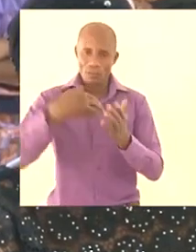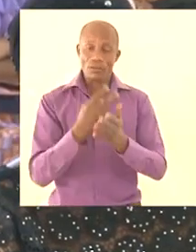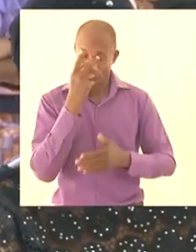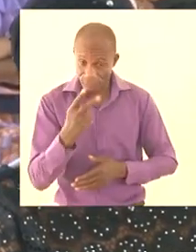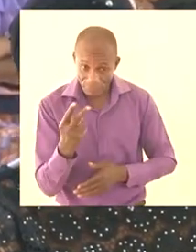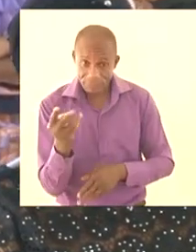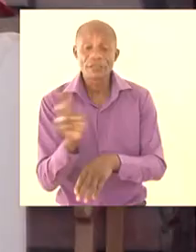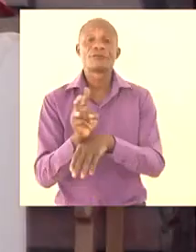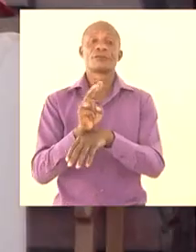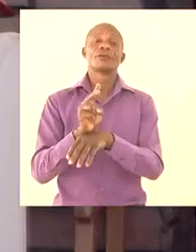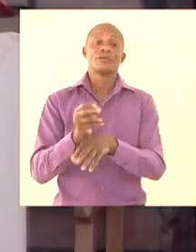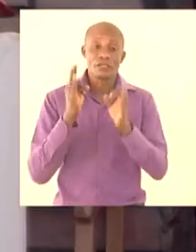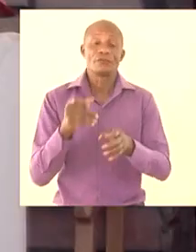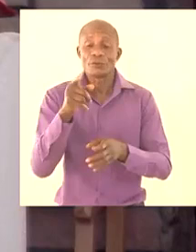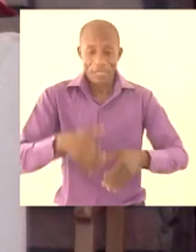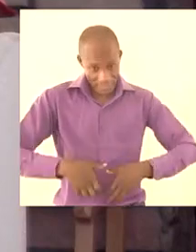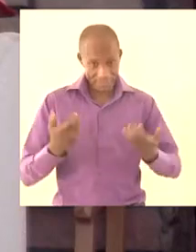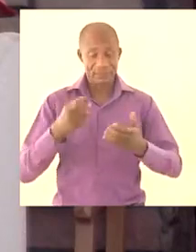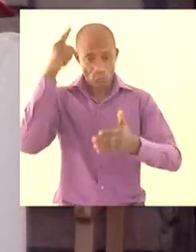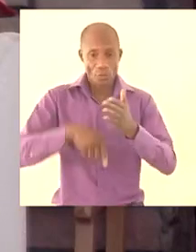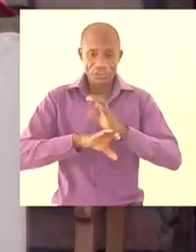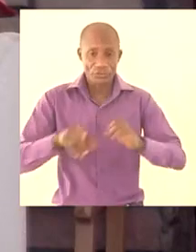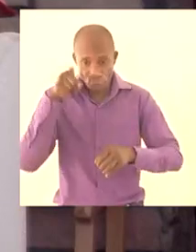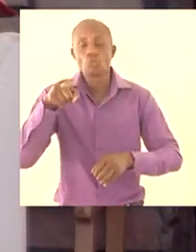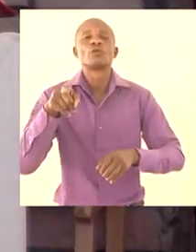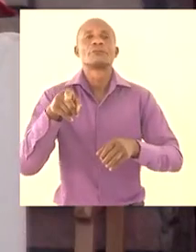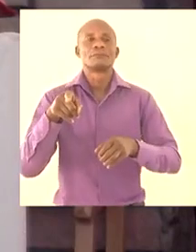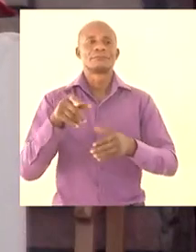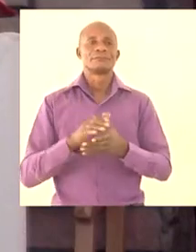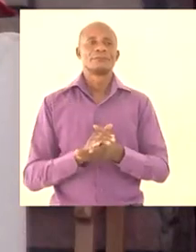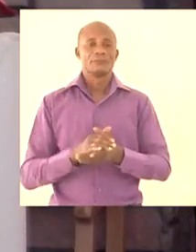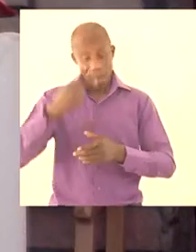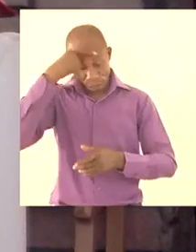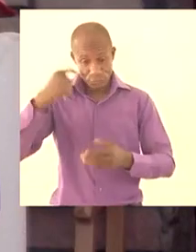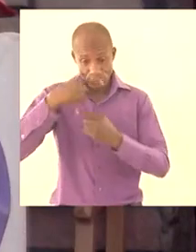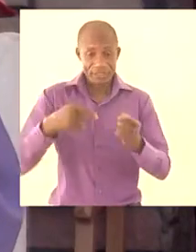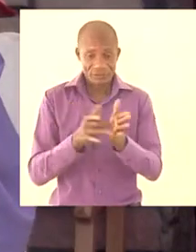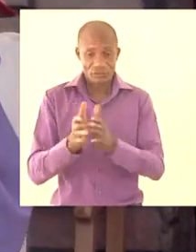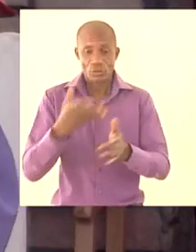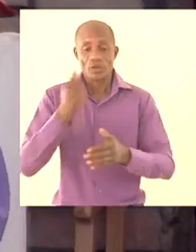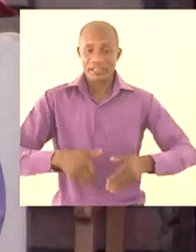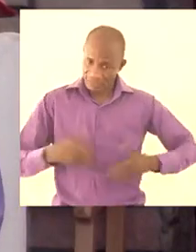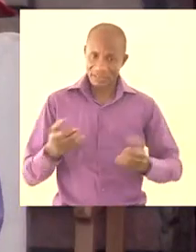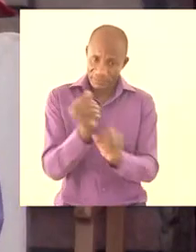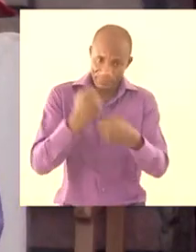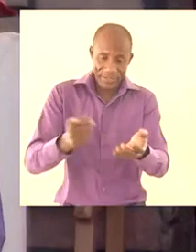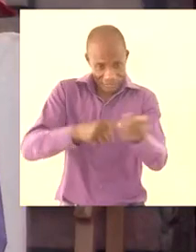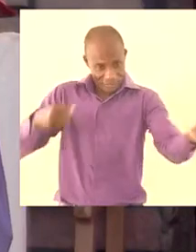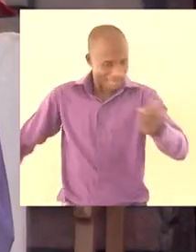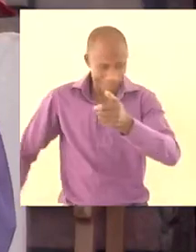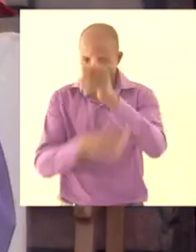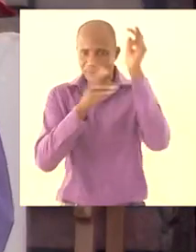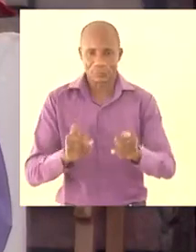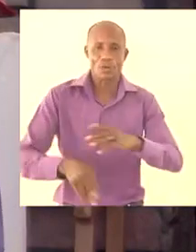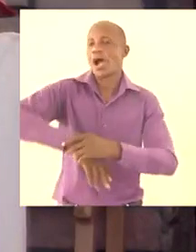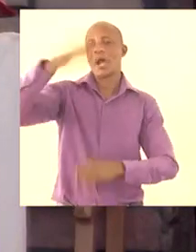but I'm saying, if you were really angry, what did you do about the hunger? Because when Jesus was angry, he made a whip and chased those people out of